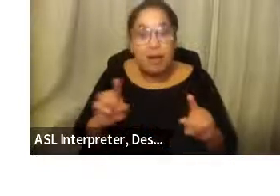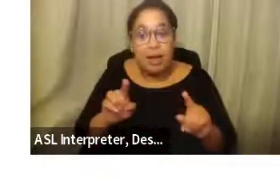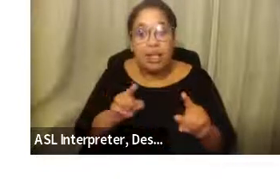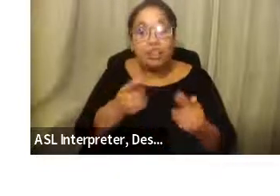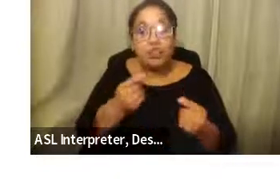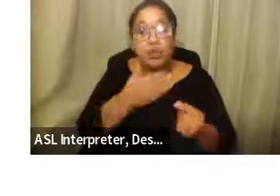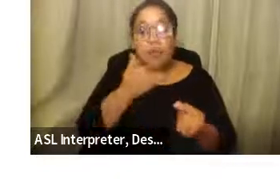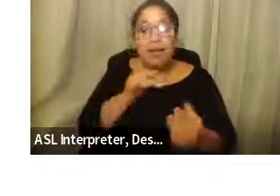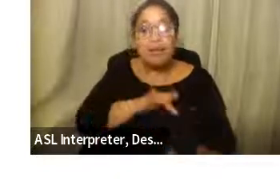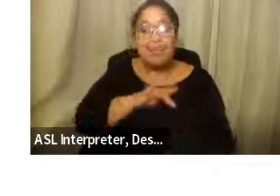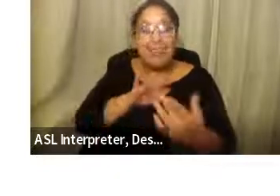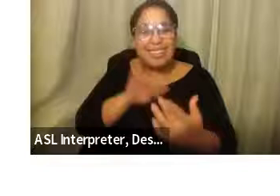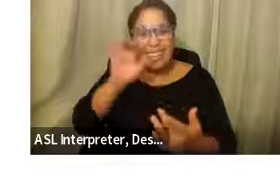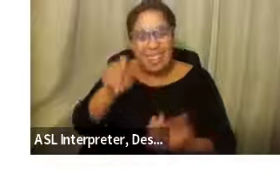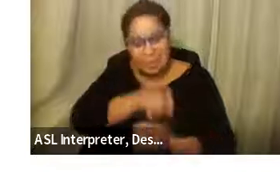with them.